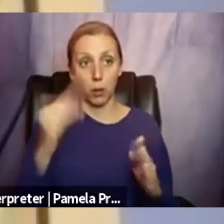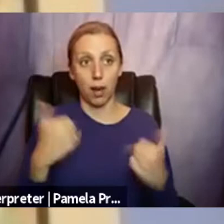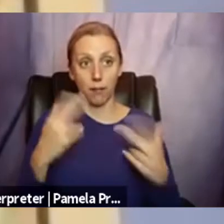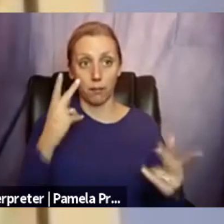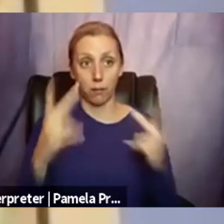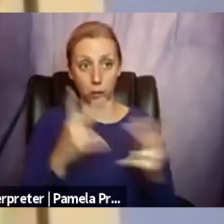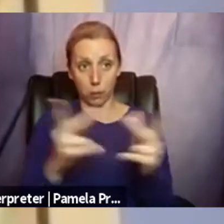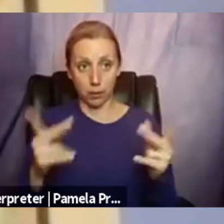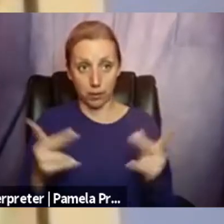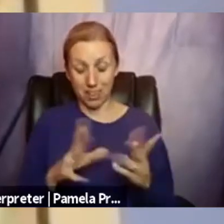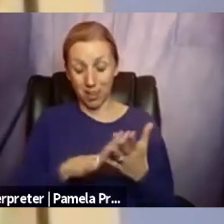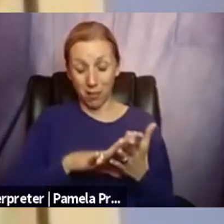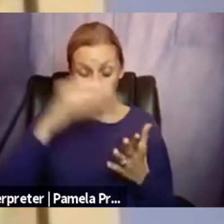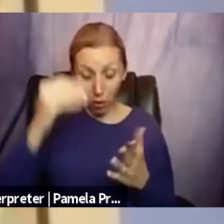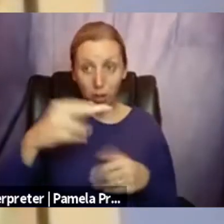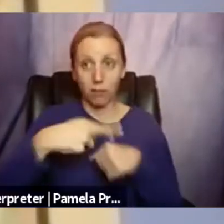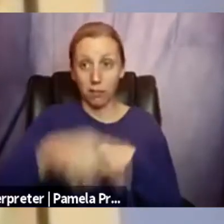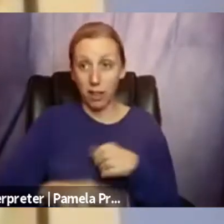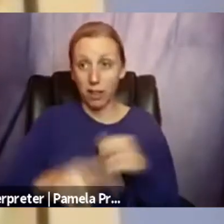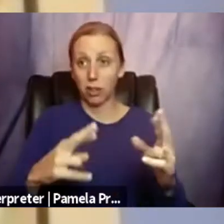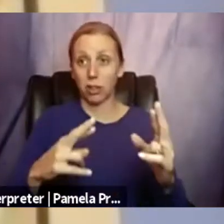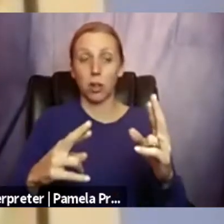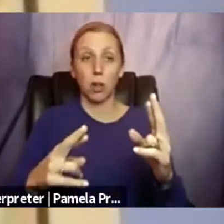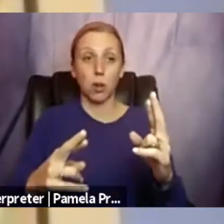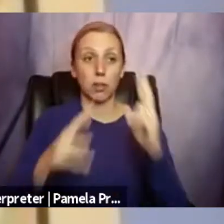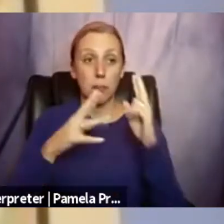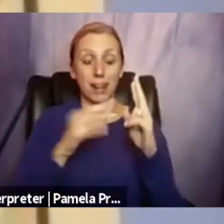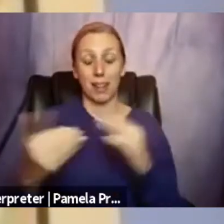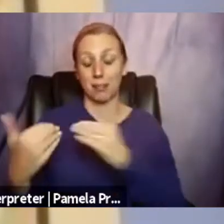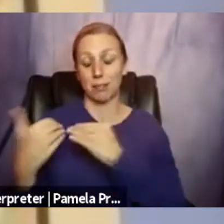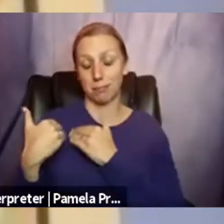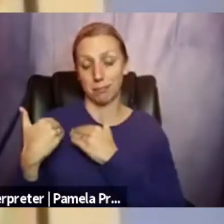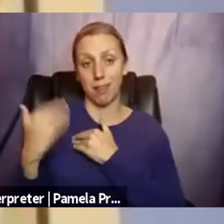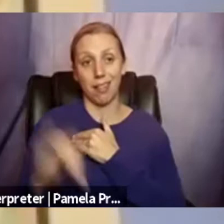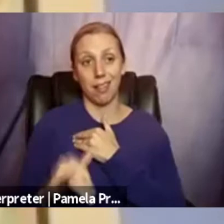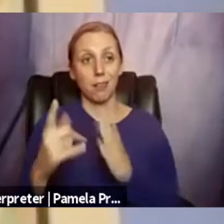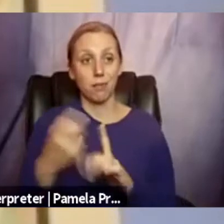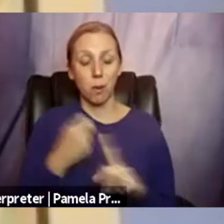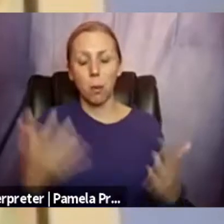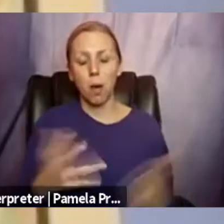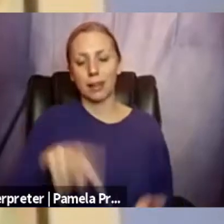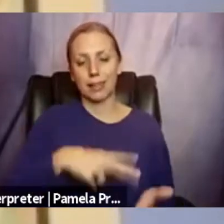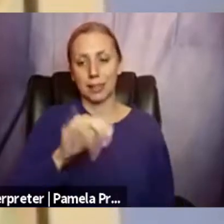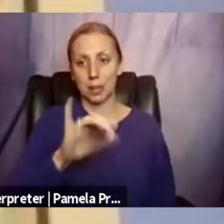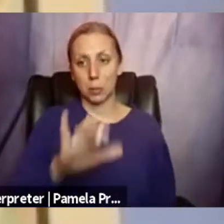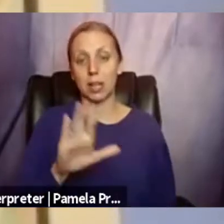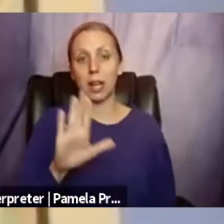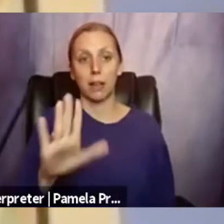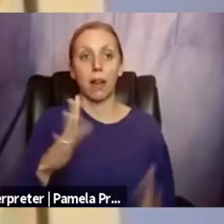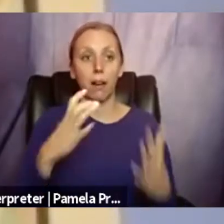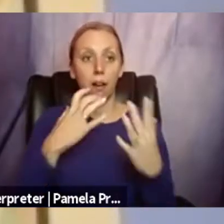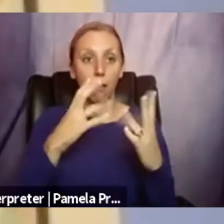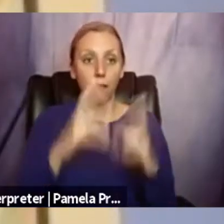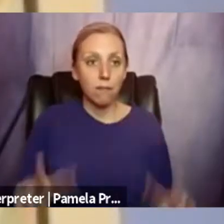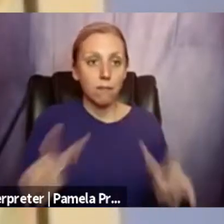learning, reflection, respect, and accountability that is based on Dance NYC's values of